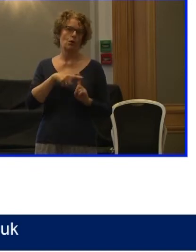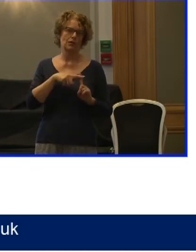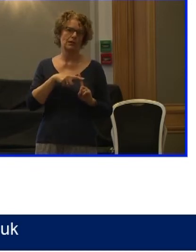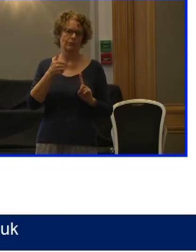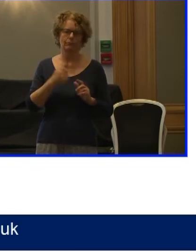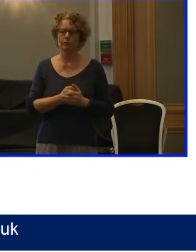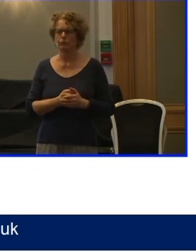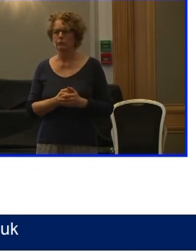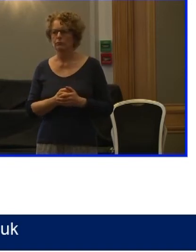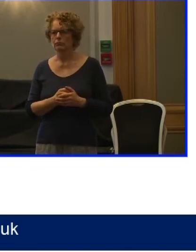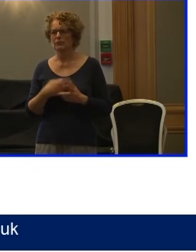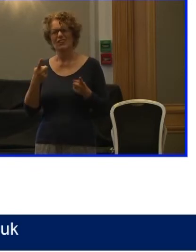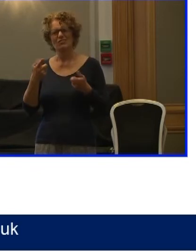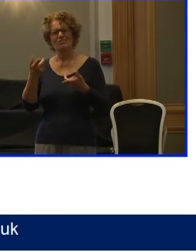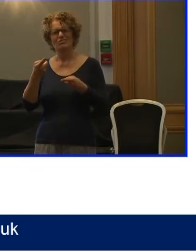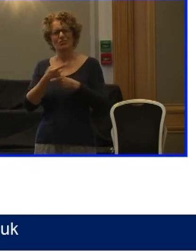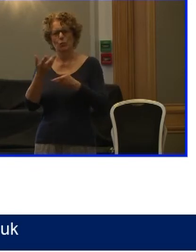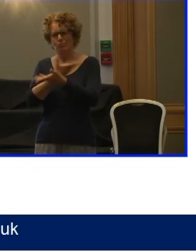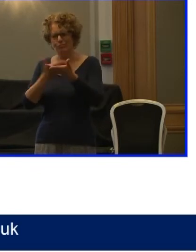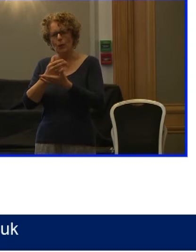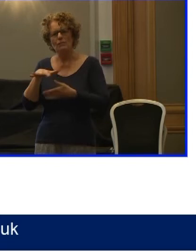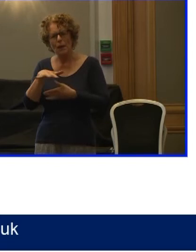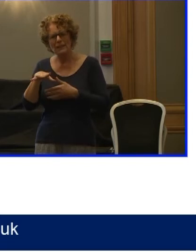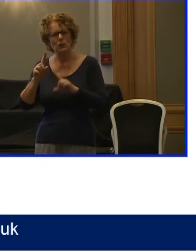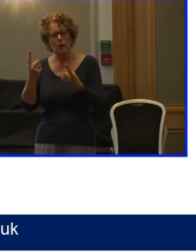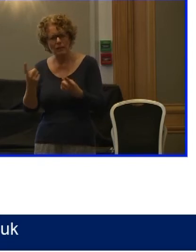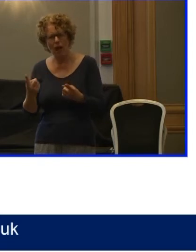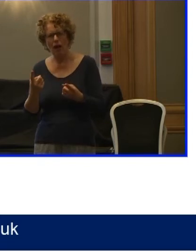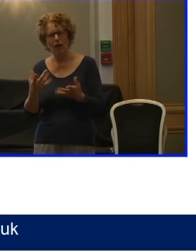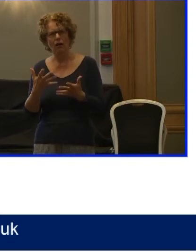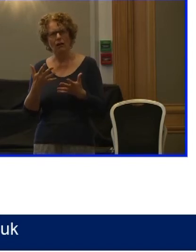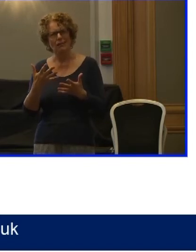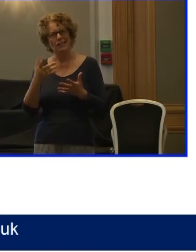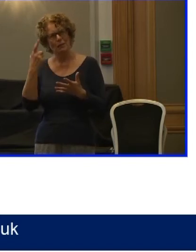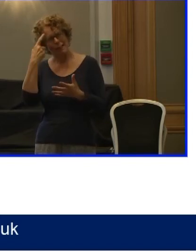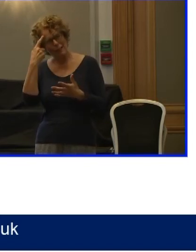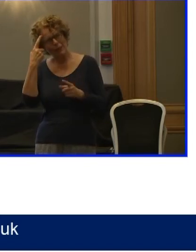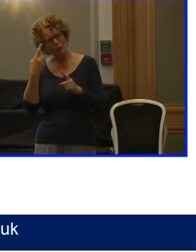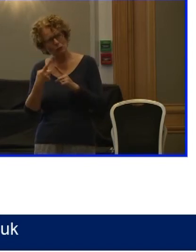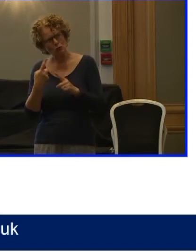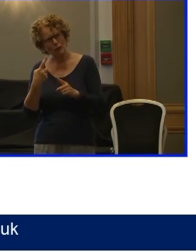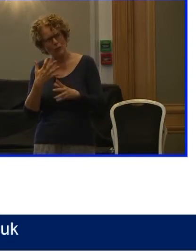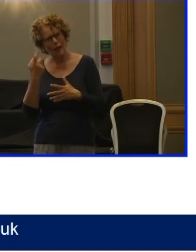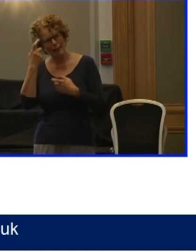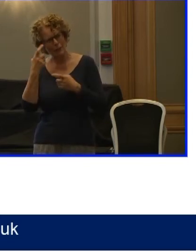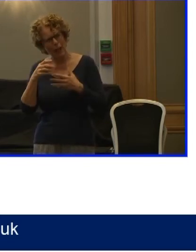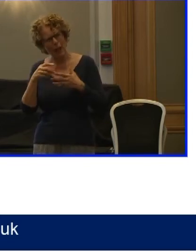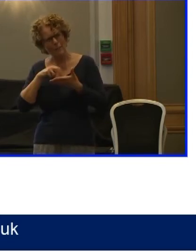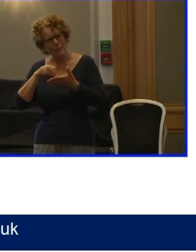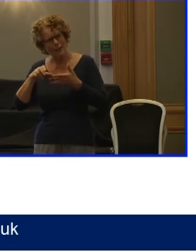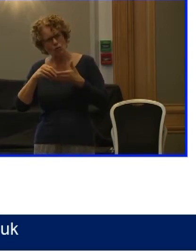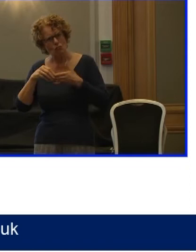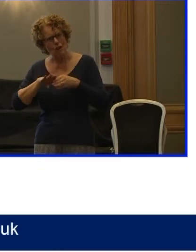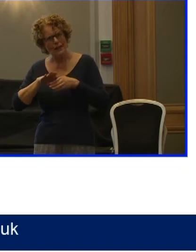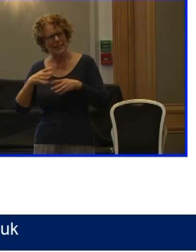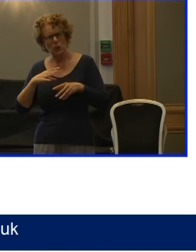speaking to your clients and your families, sometimes it takes a little while for people to get their heads around doing mobility training. People try to be independent for as